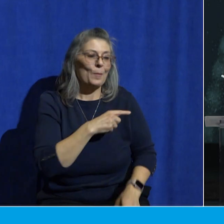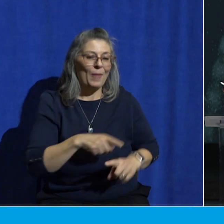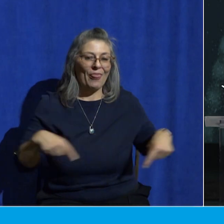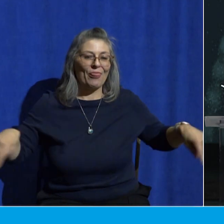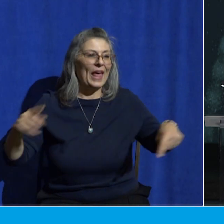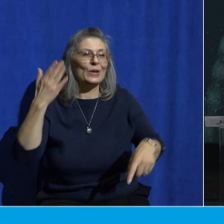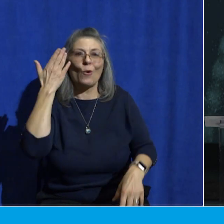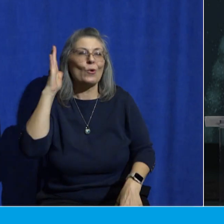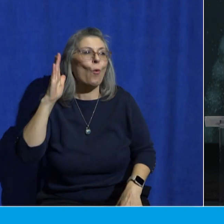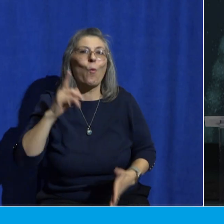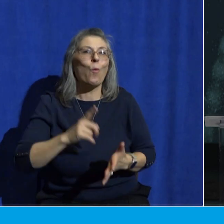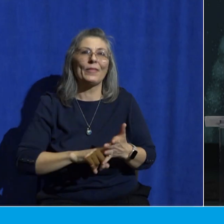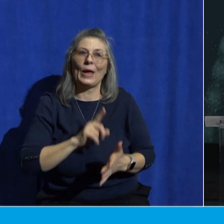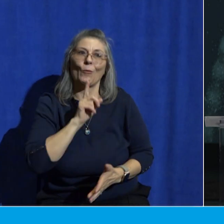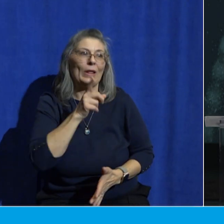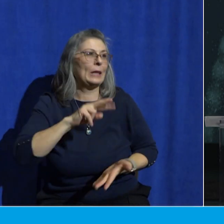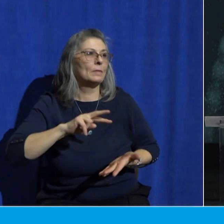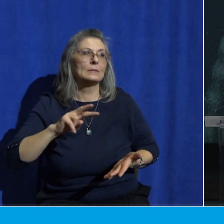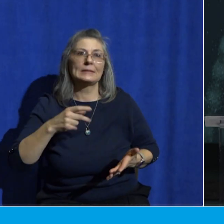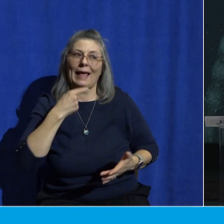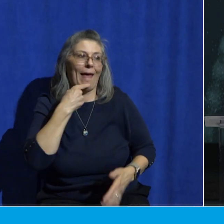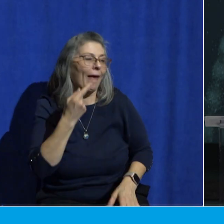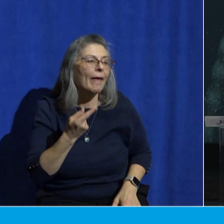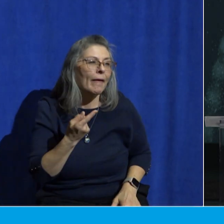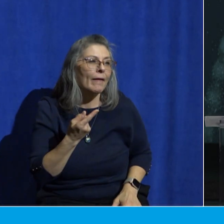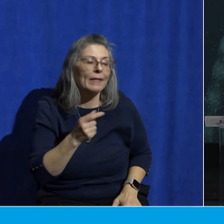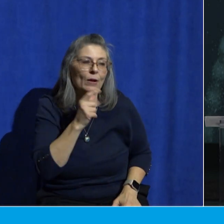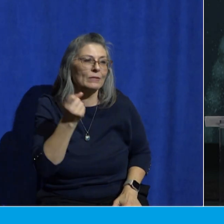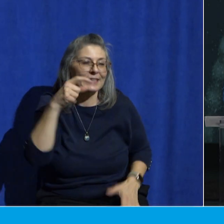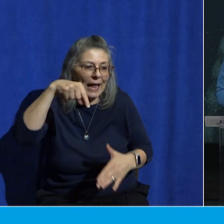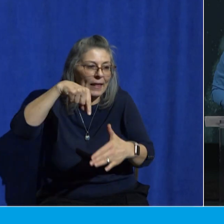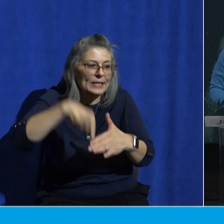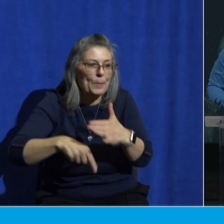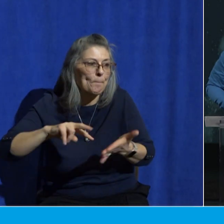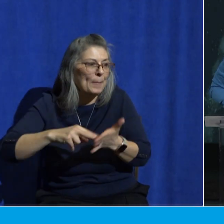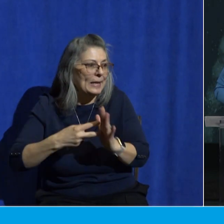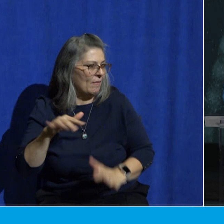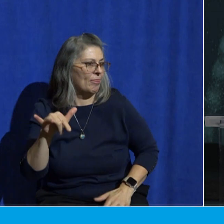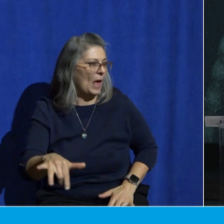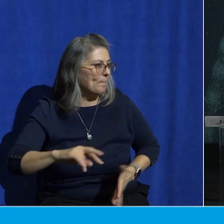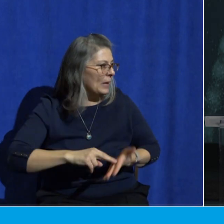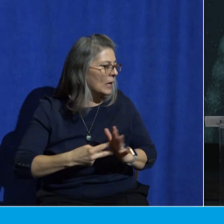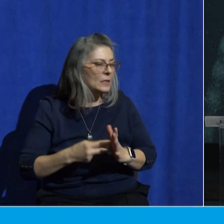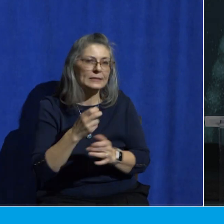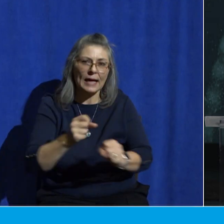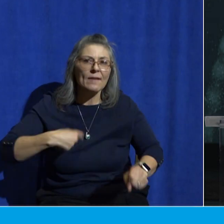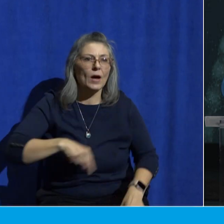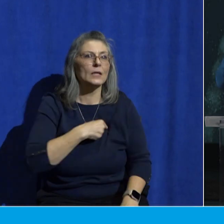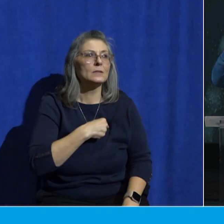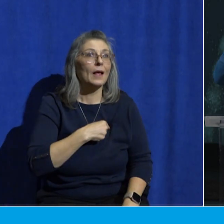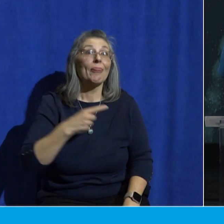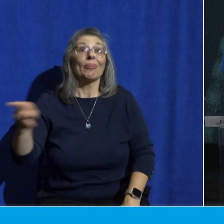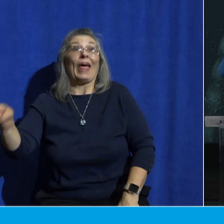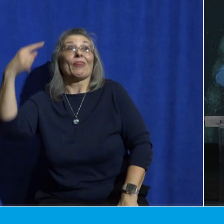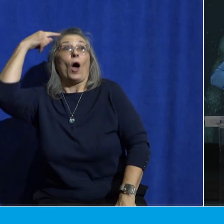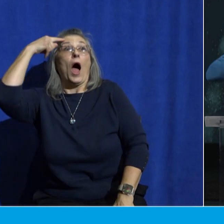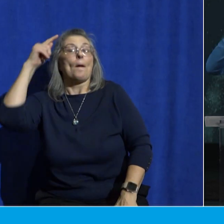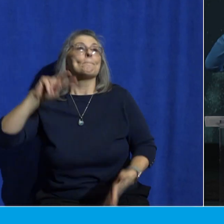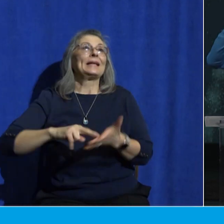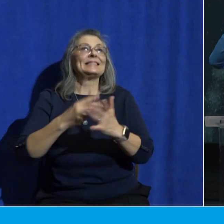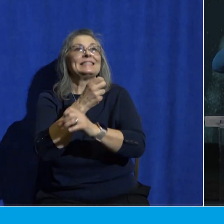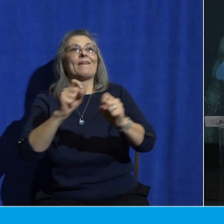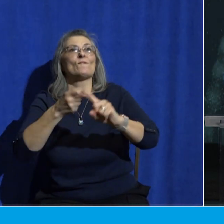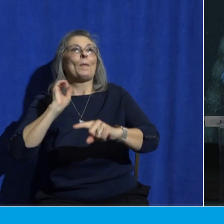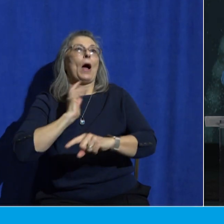the depth of what they were saying. They didn't just need to be saved from political enemies. They needed to be